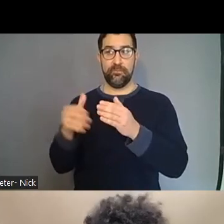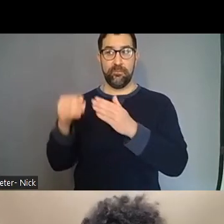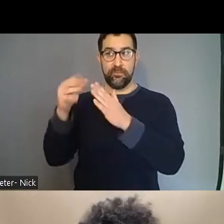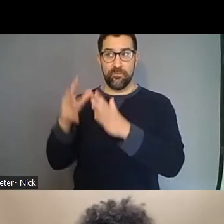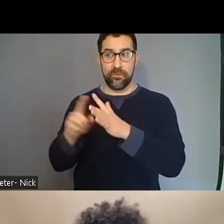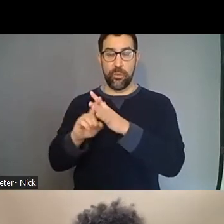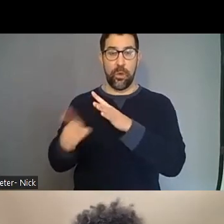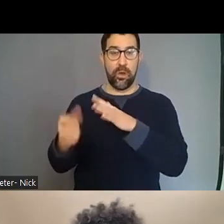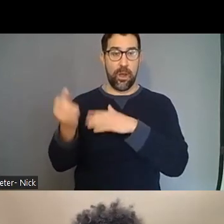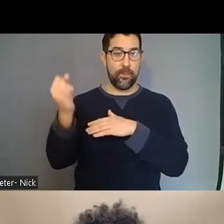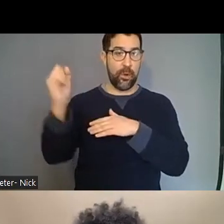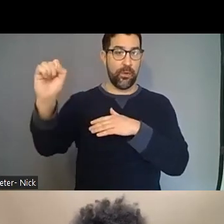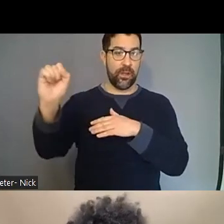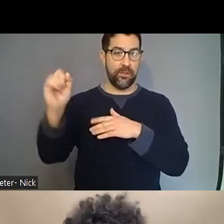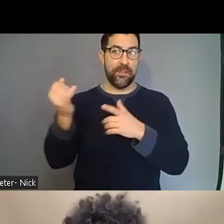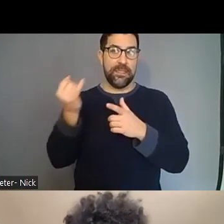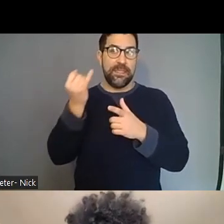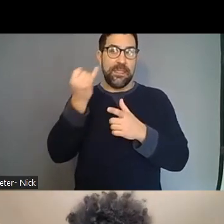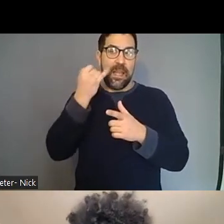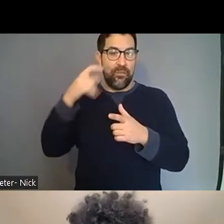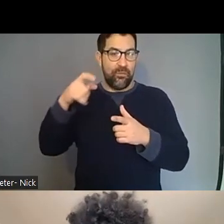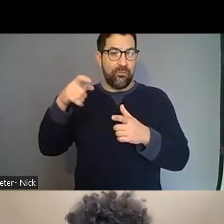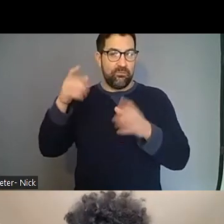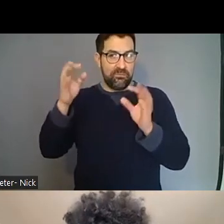or protests if that ever seems necessary. So